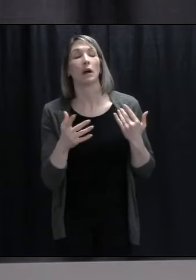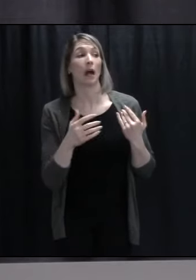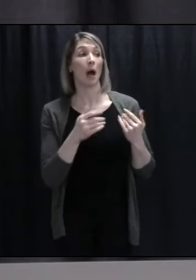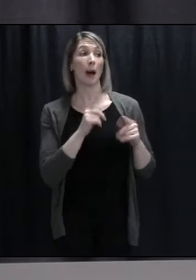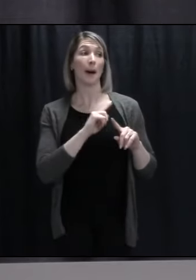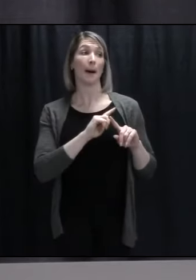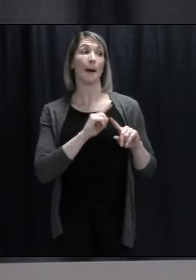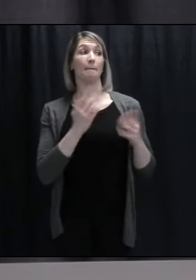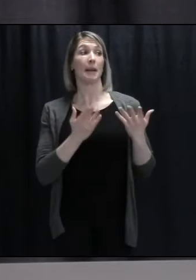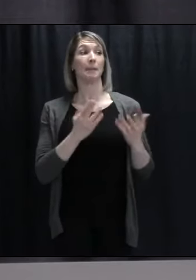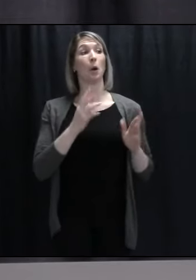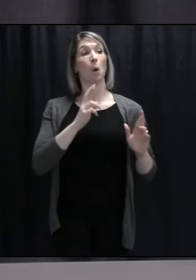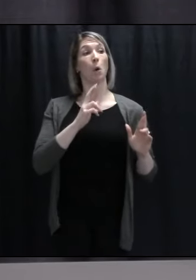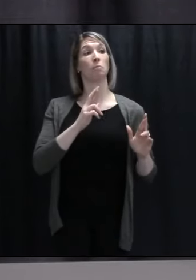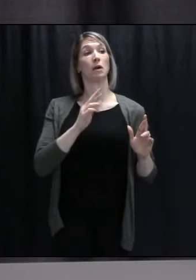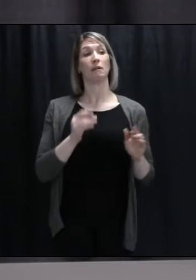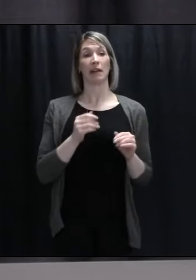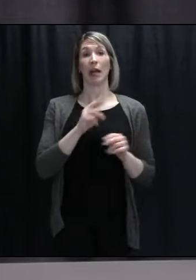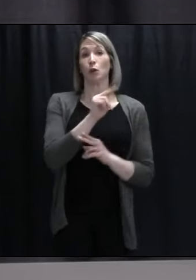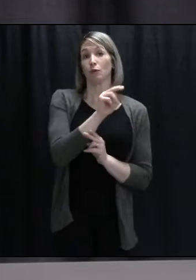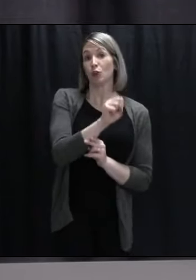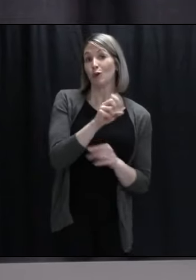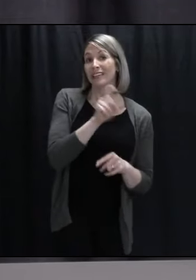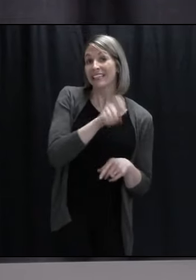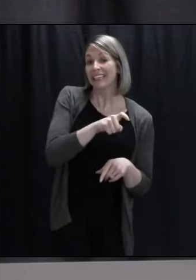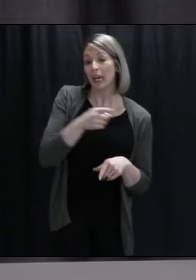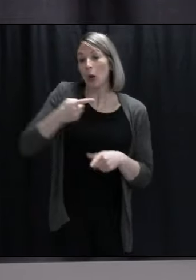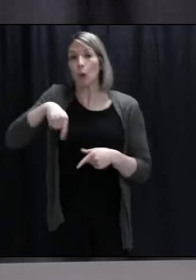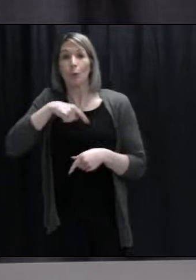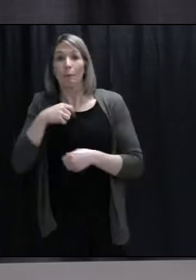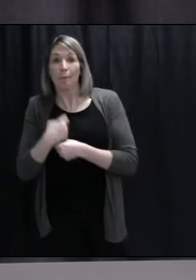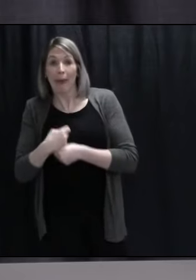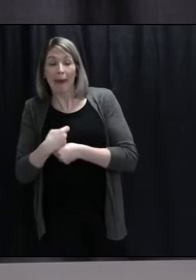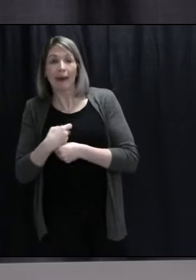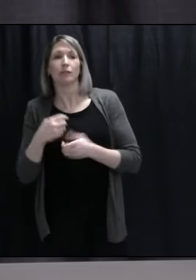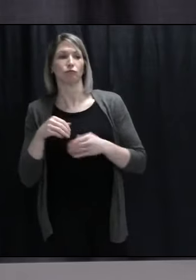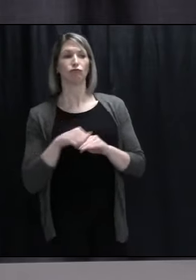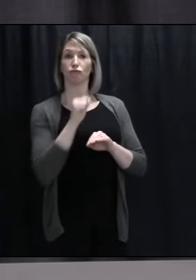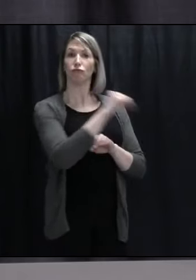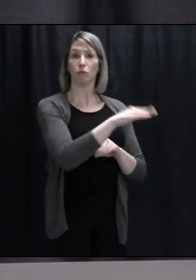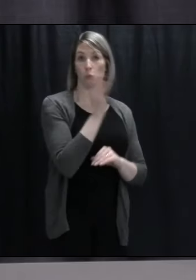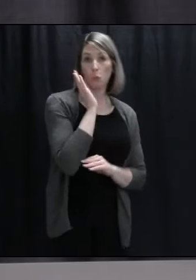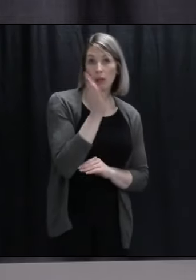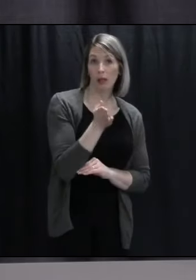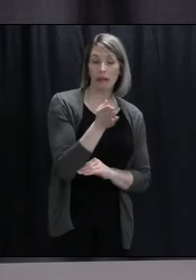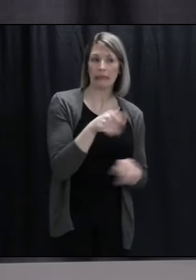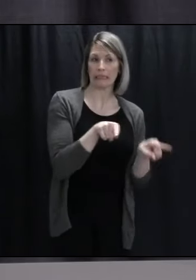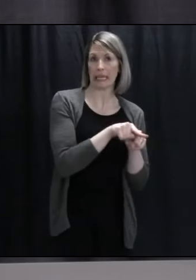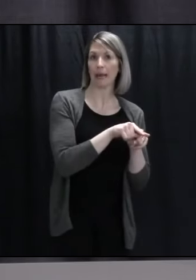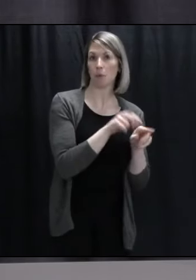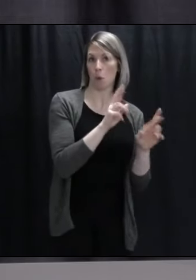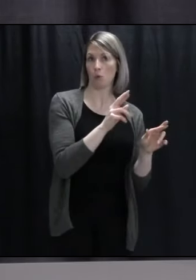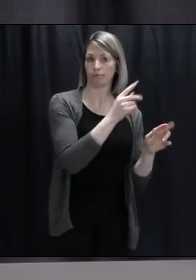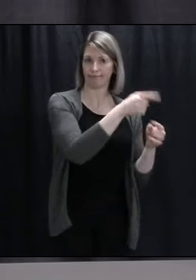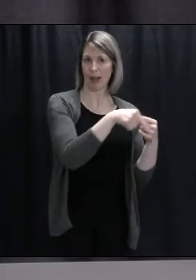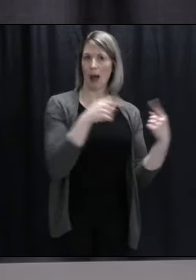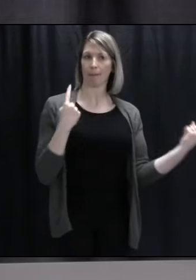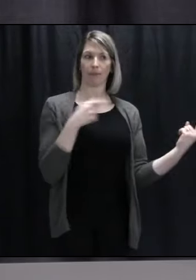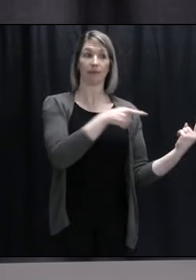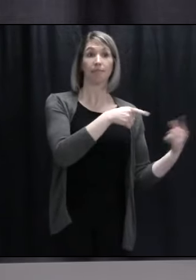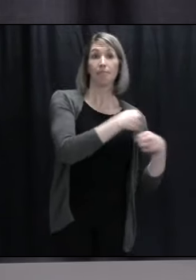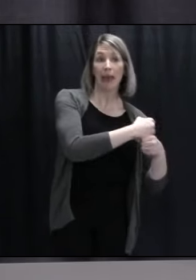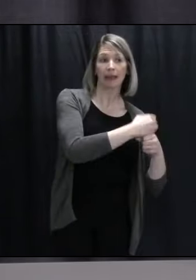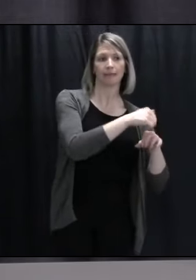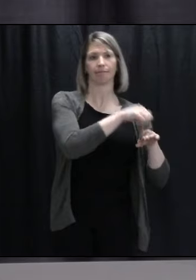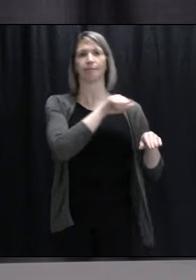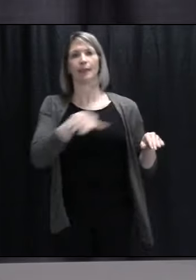able to do that and maybe support them in the future as well. But the key here is make sure that when we make this stuff, we make it to it meets the